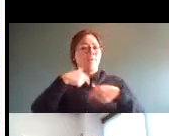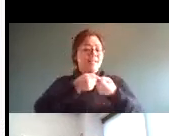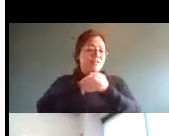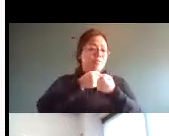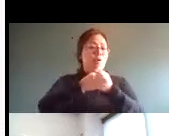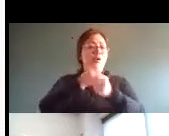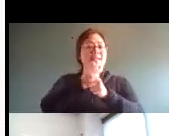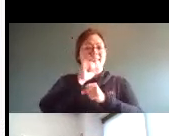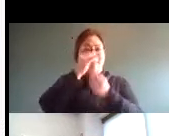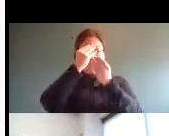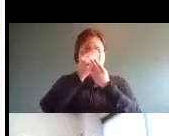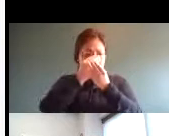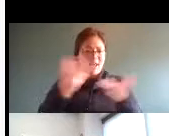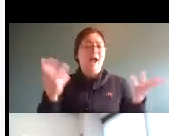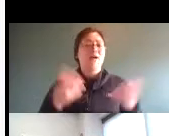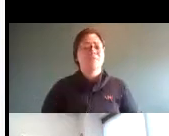get that out.